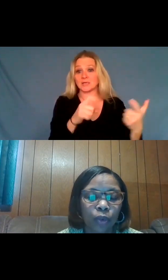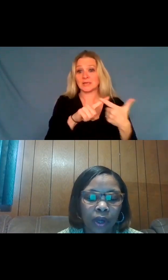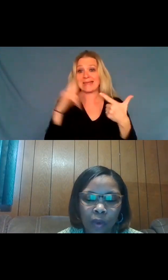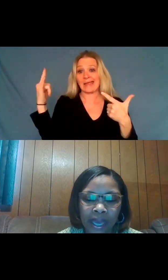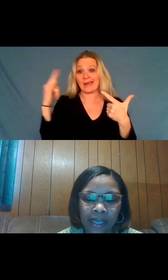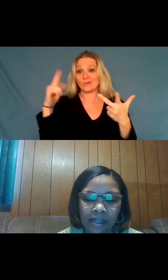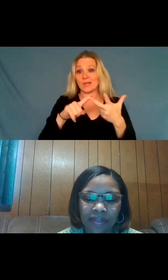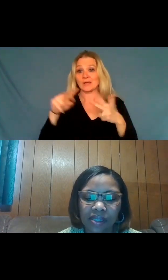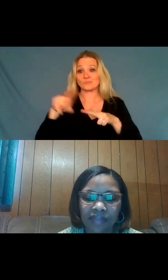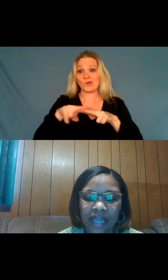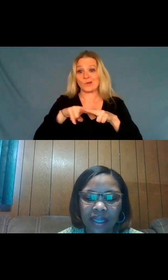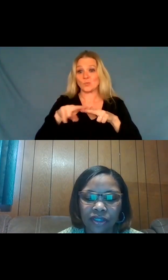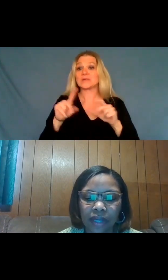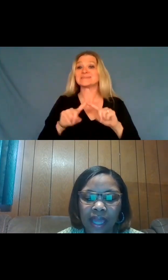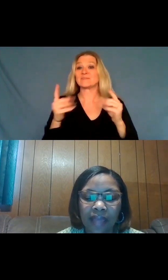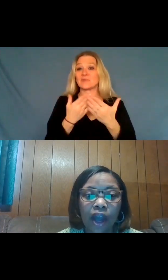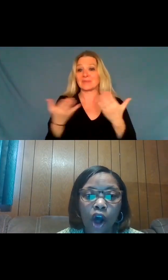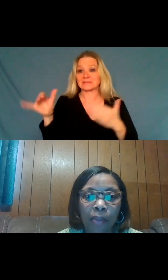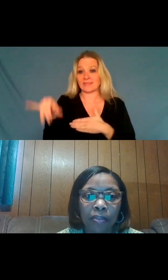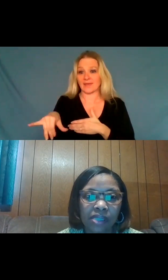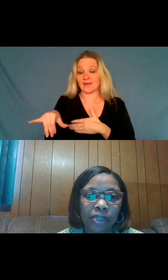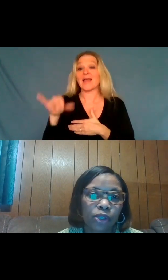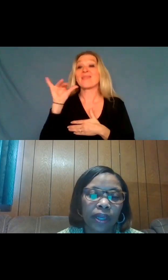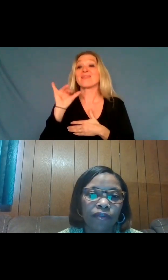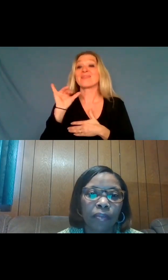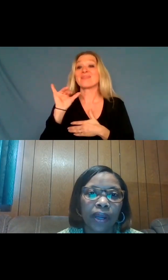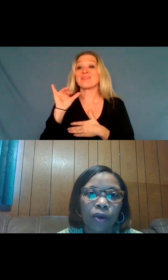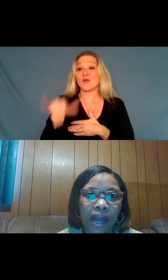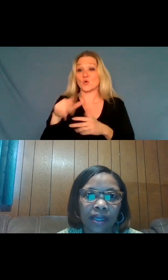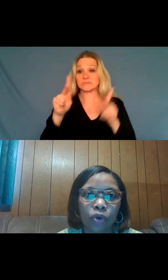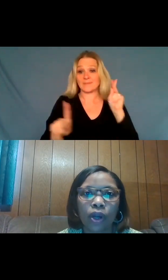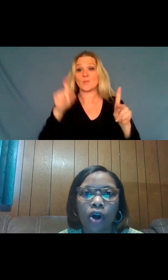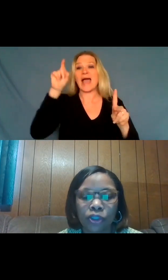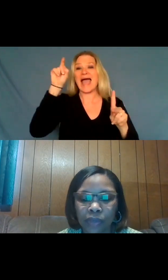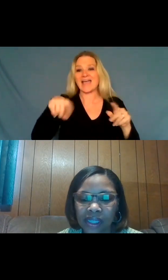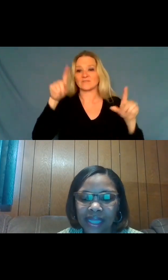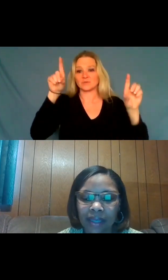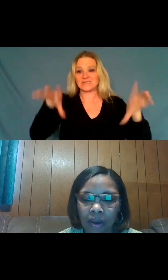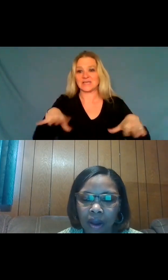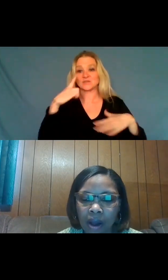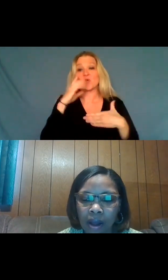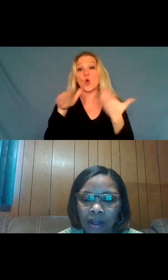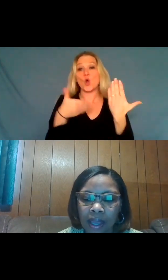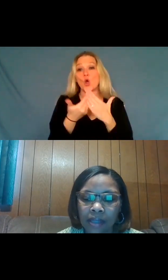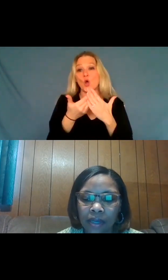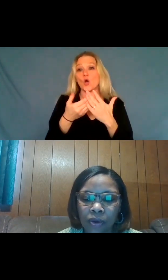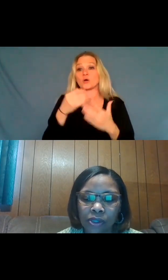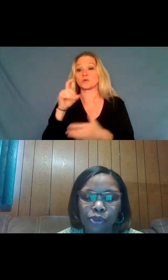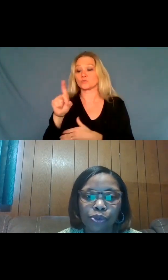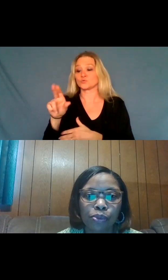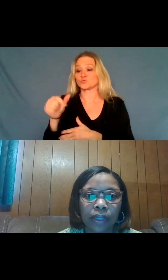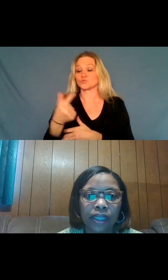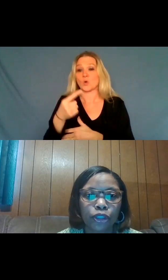airlines, the railways, and things of that nature. They all must be screened for marijuana or all drugs and alcohol in